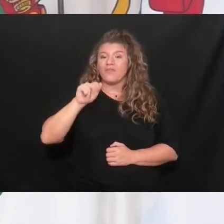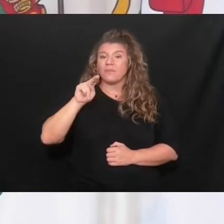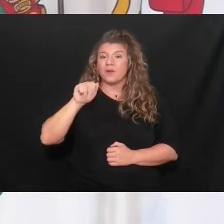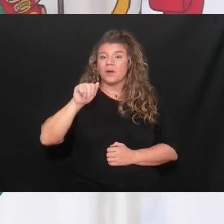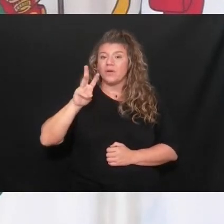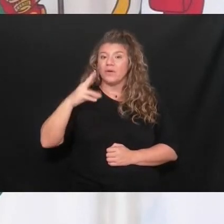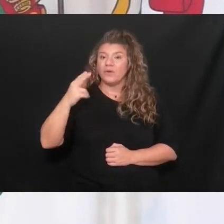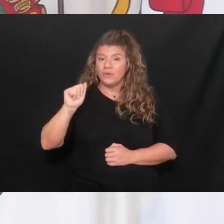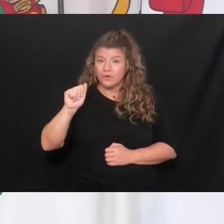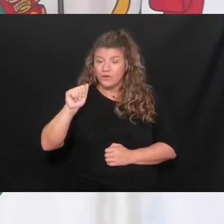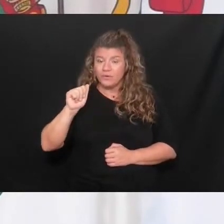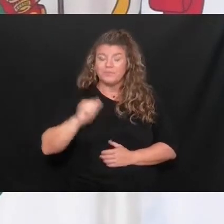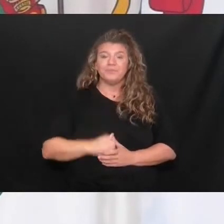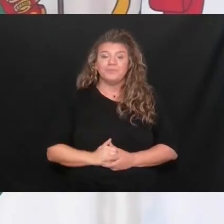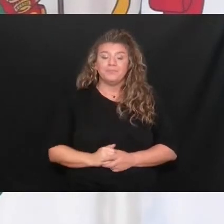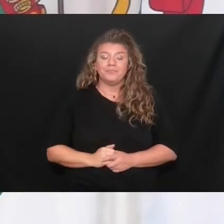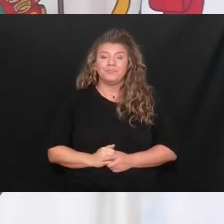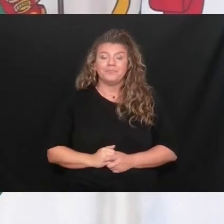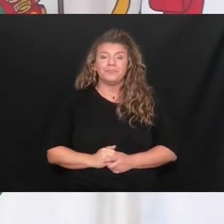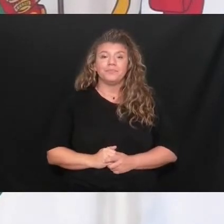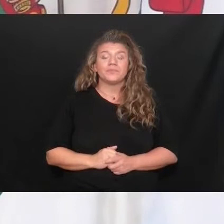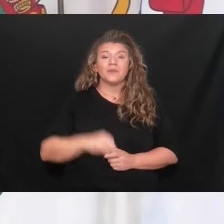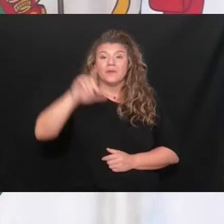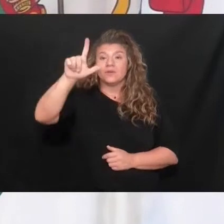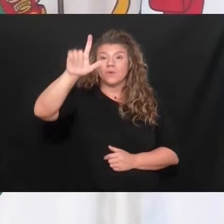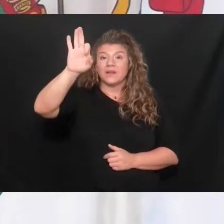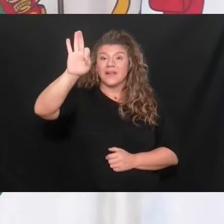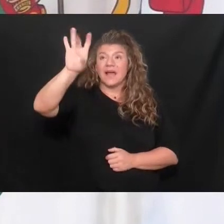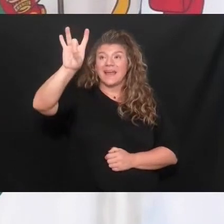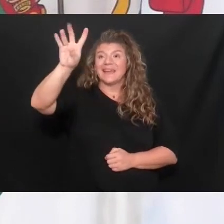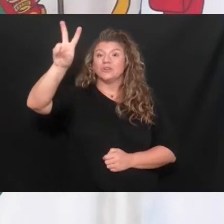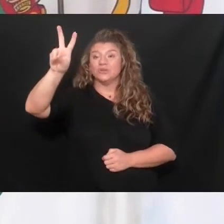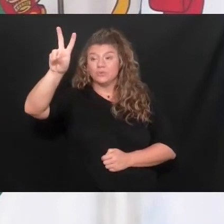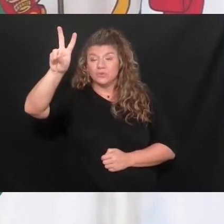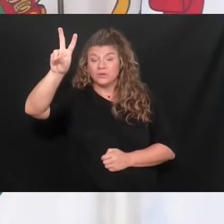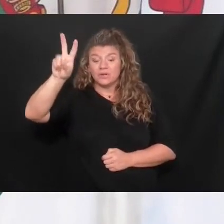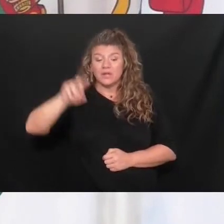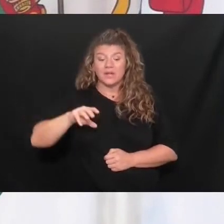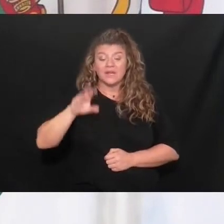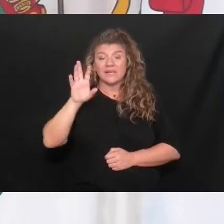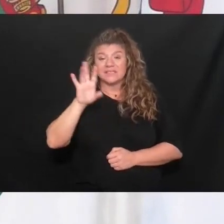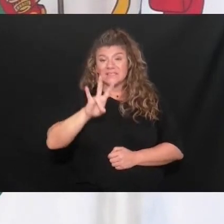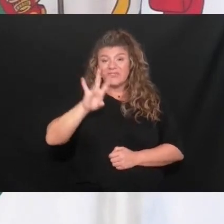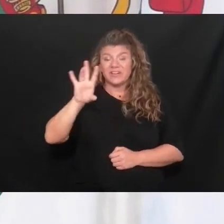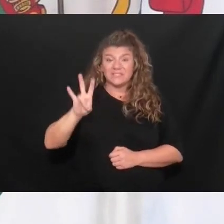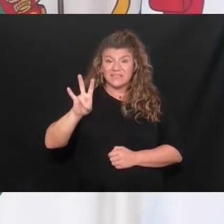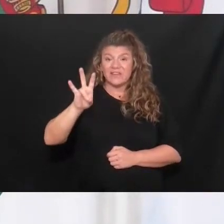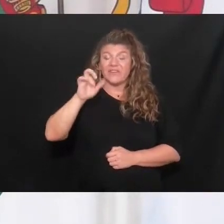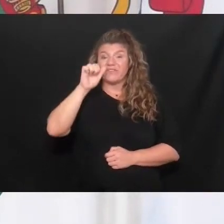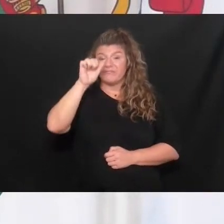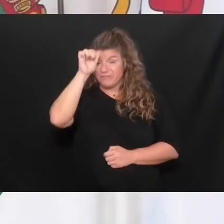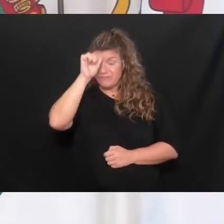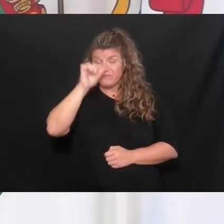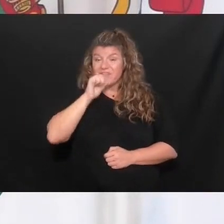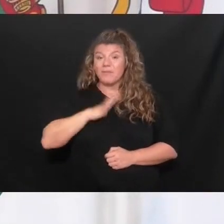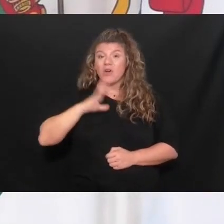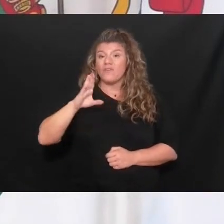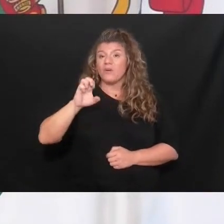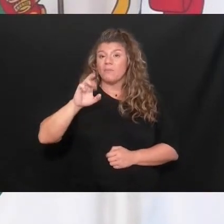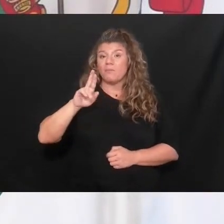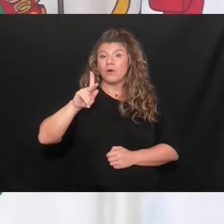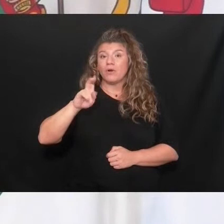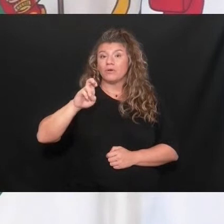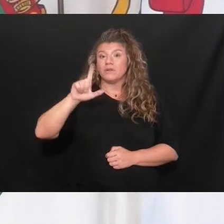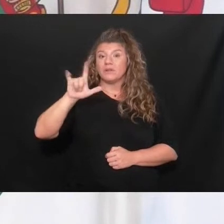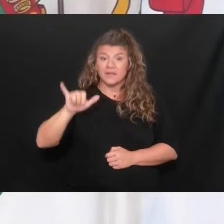County. The 2,982nd death is a 77-year-old female from Berkeley County.